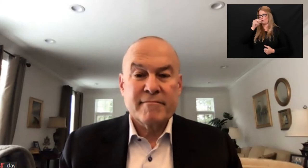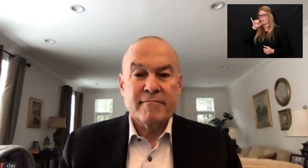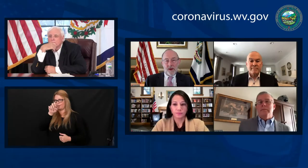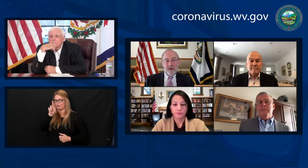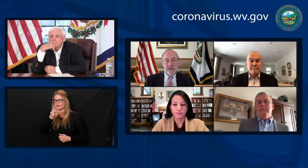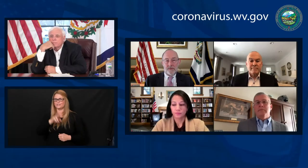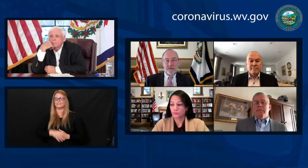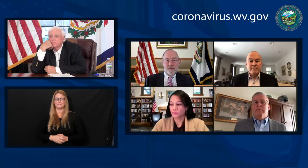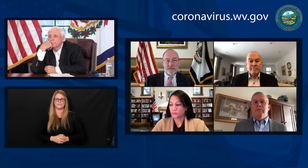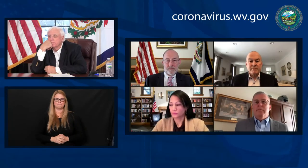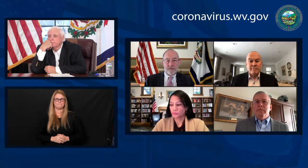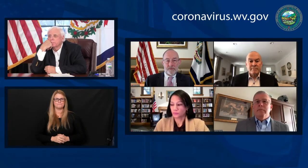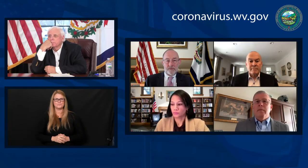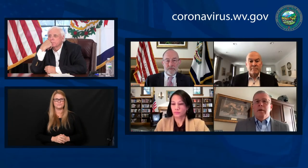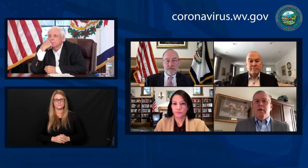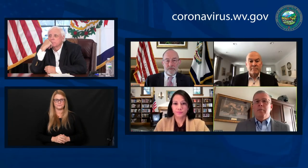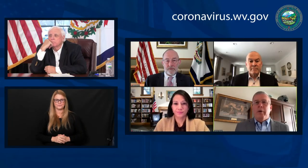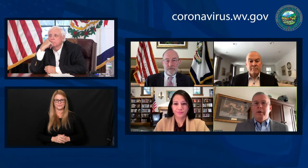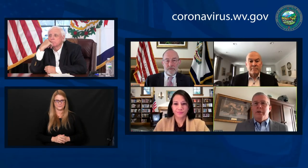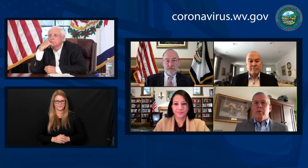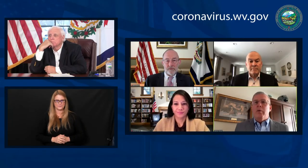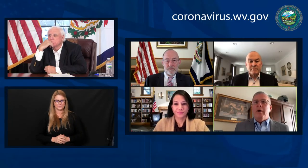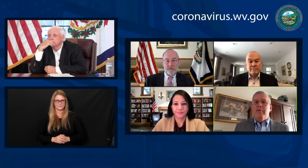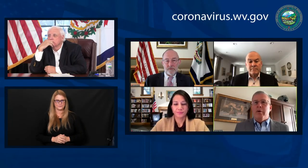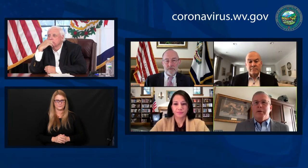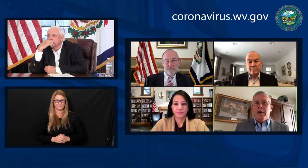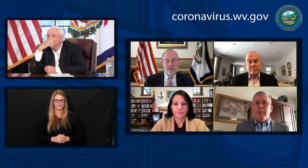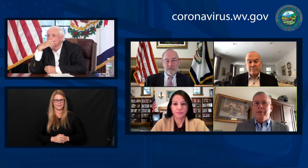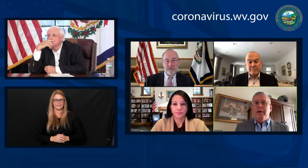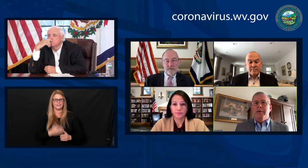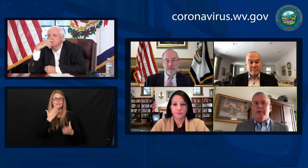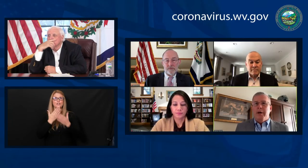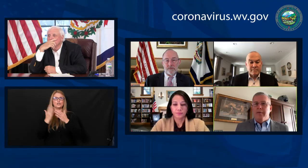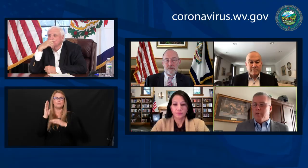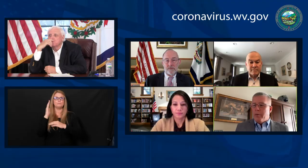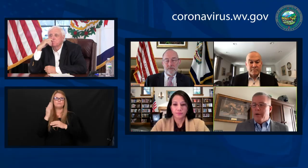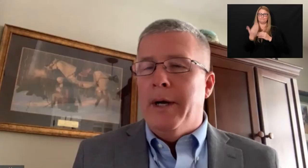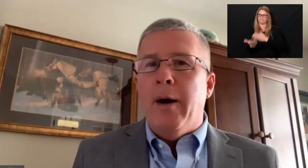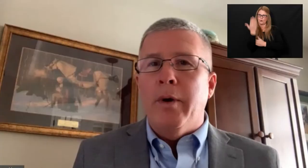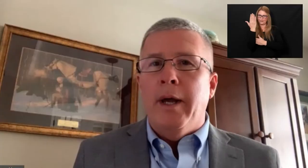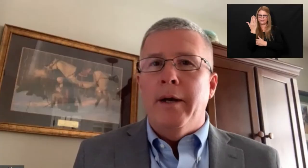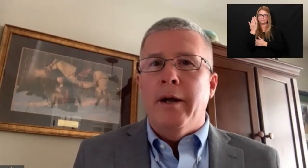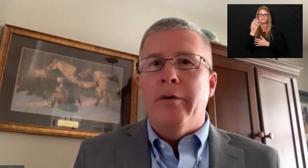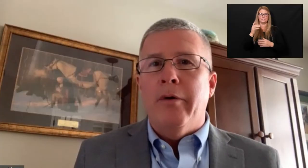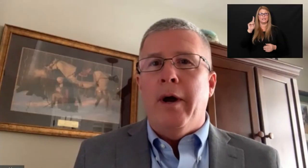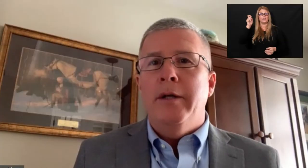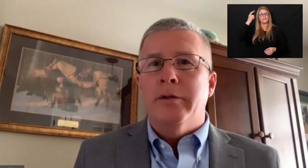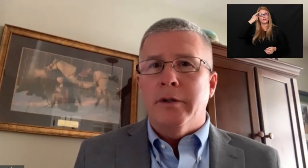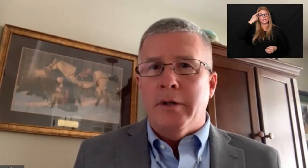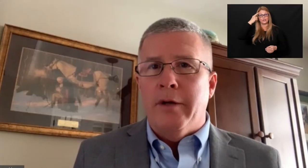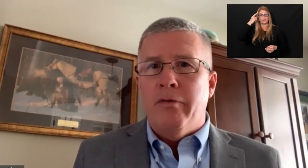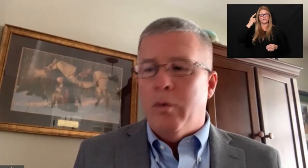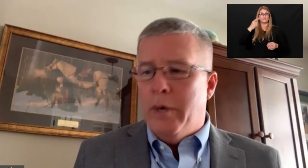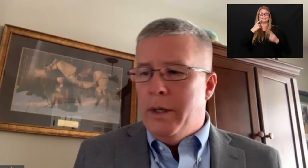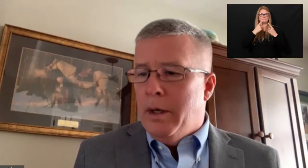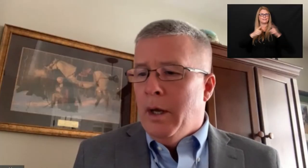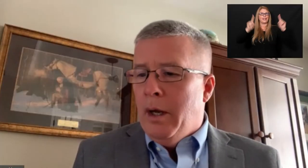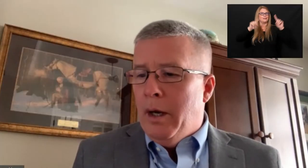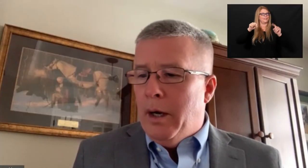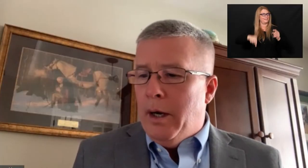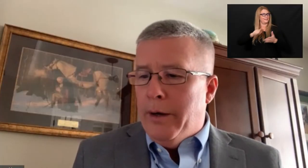Joint Interagency Task Force. Good morning. Just to reinforce a couple of things that the governor pointed out, we had another great successful